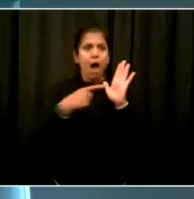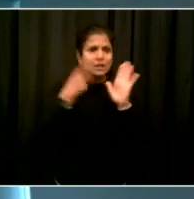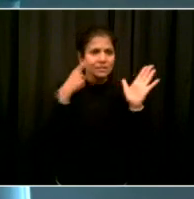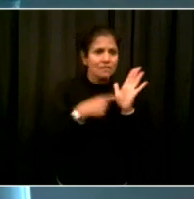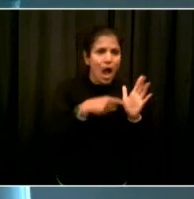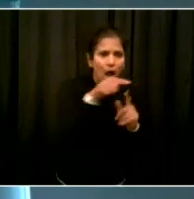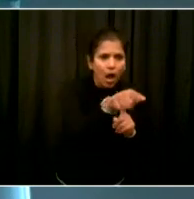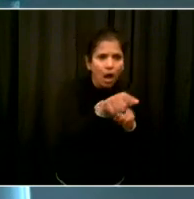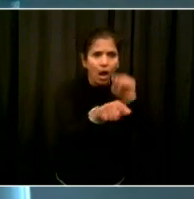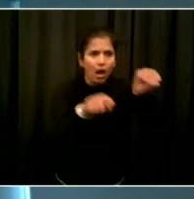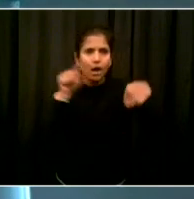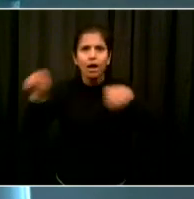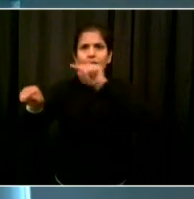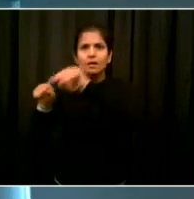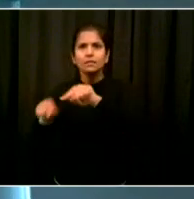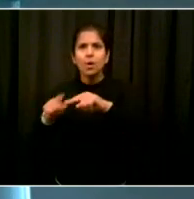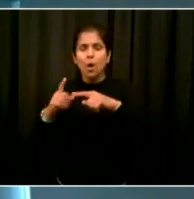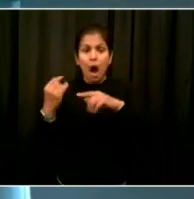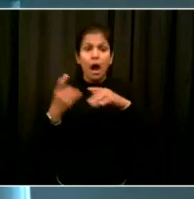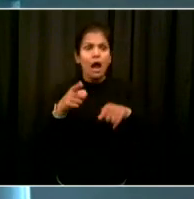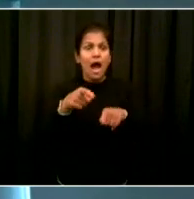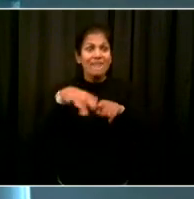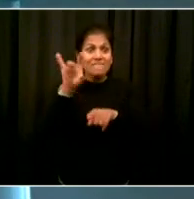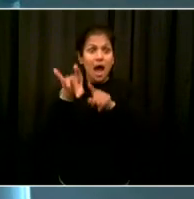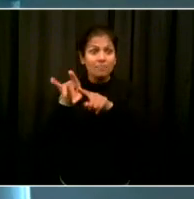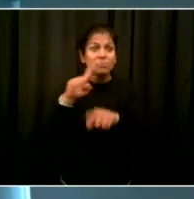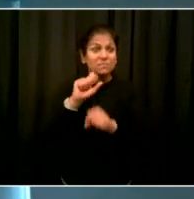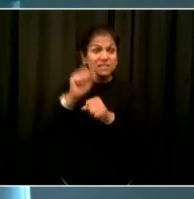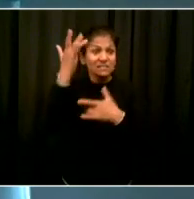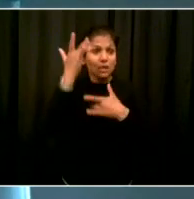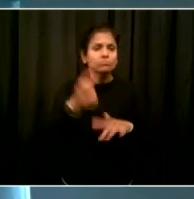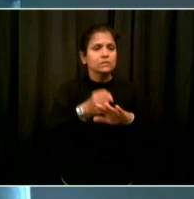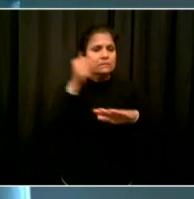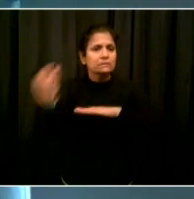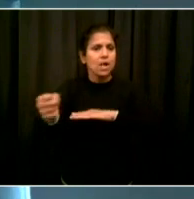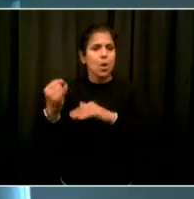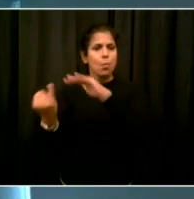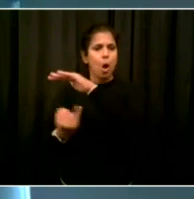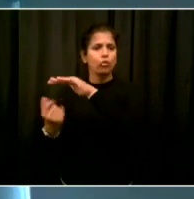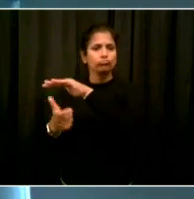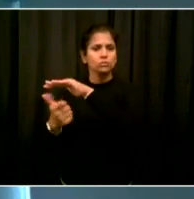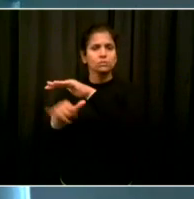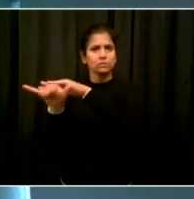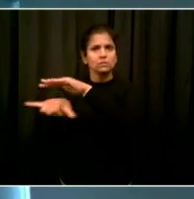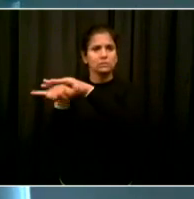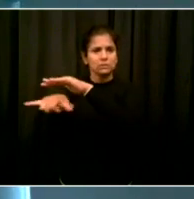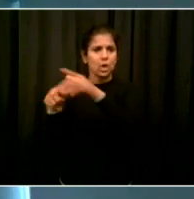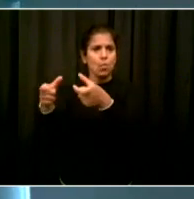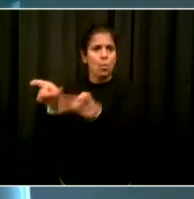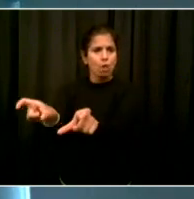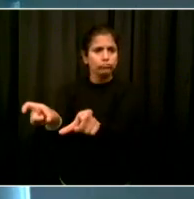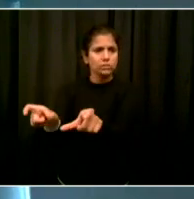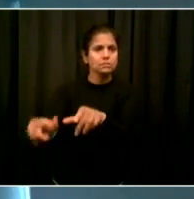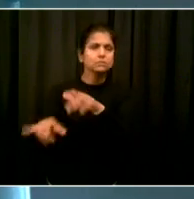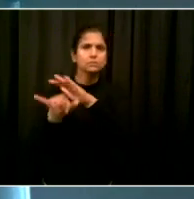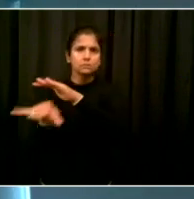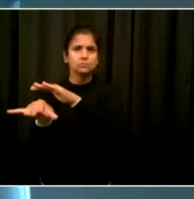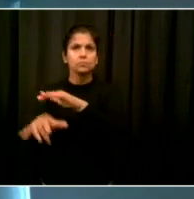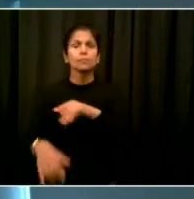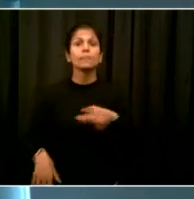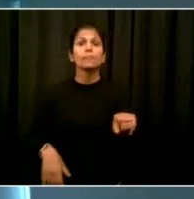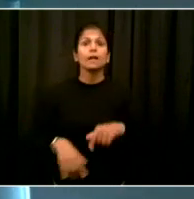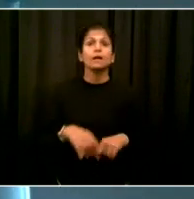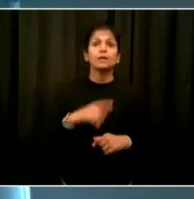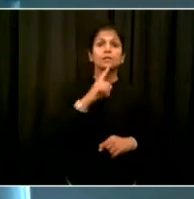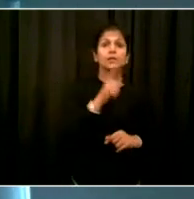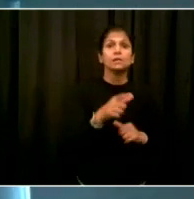So while the numbers mathematically may change a little bit, the effect is actually much more dramatic than that, because we have seen the power of contact tracing in